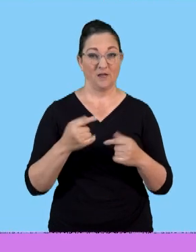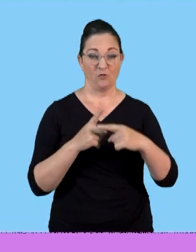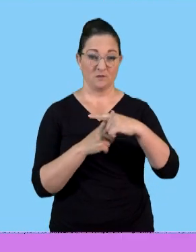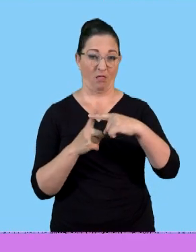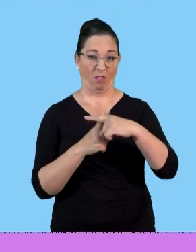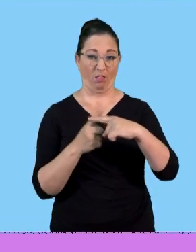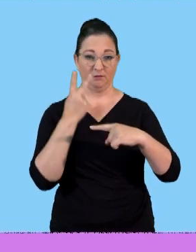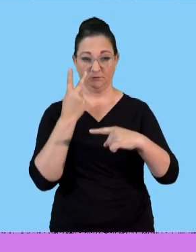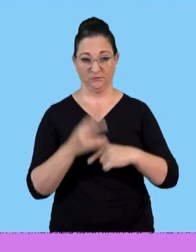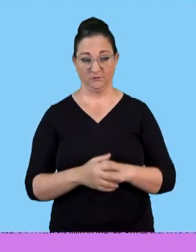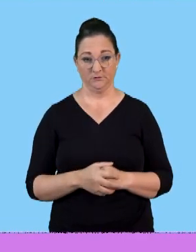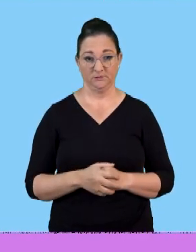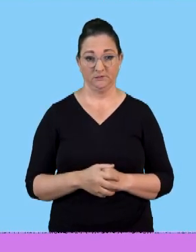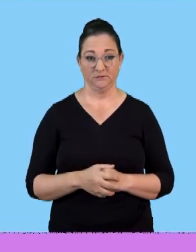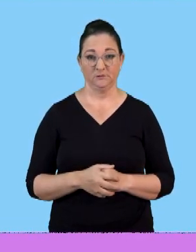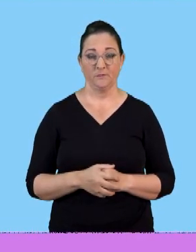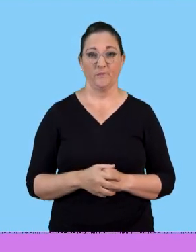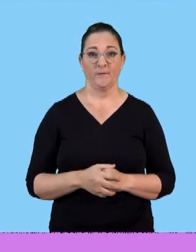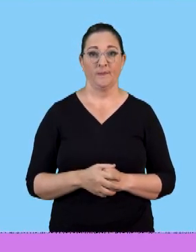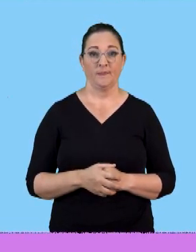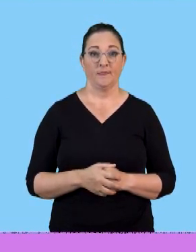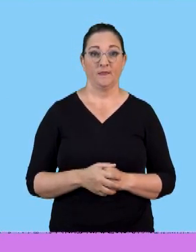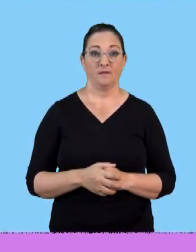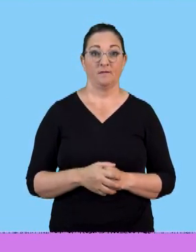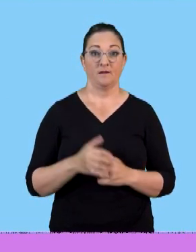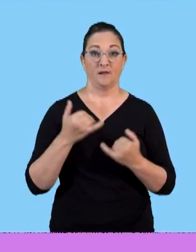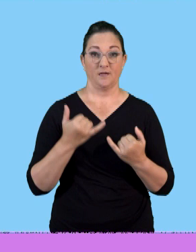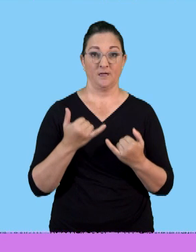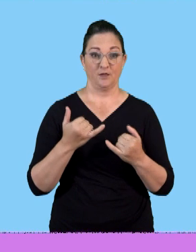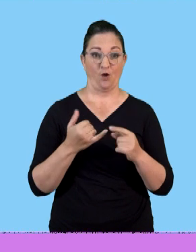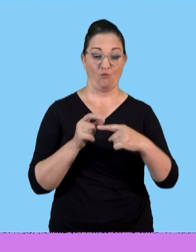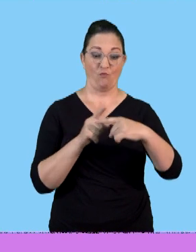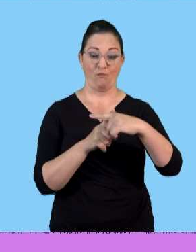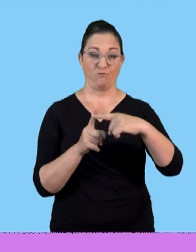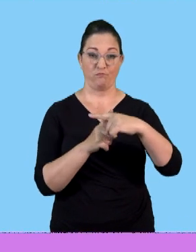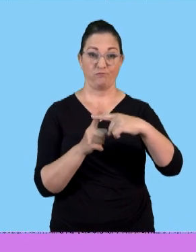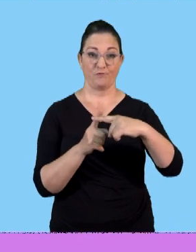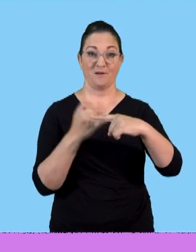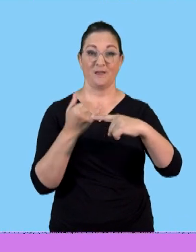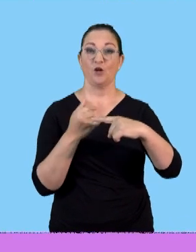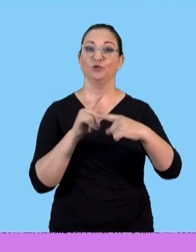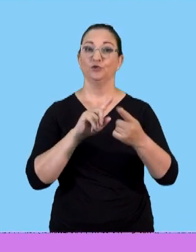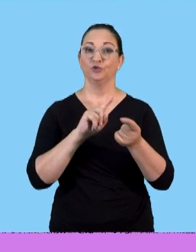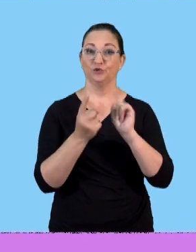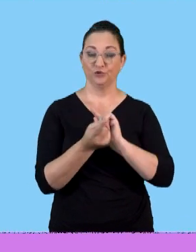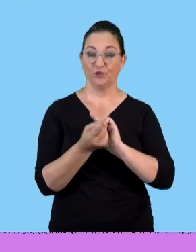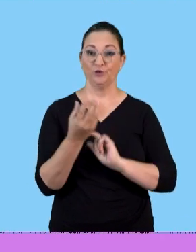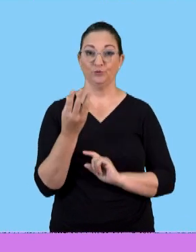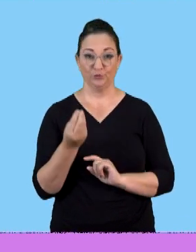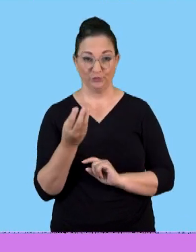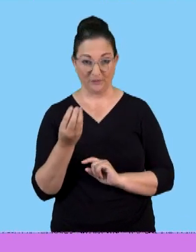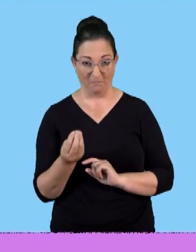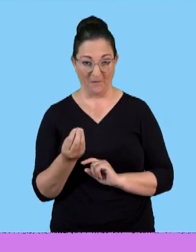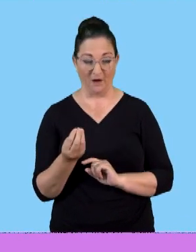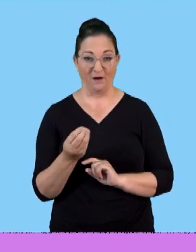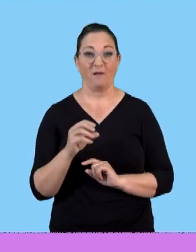determine the scale first, right? So what I'll do is I'll convert from this bar scale into a number scale, and thereafter